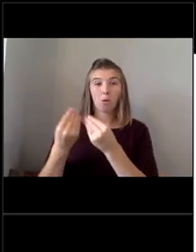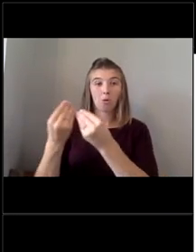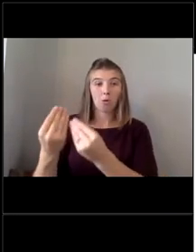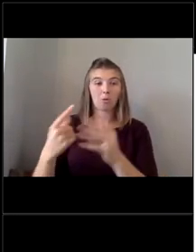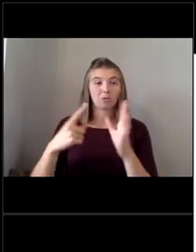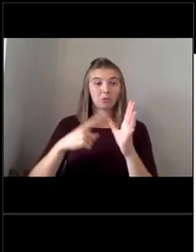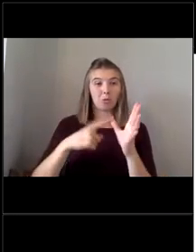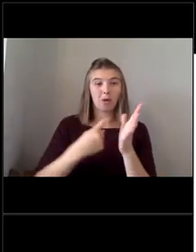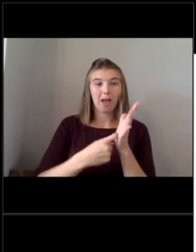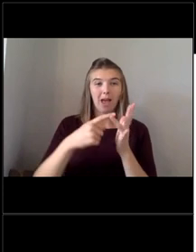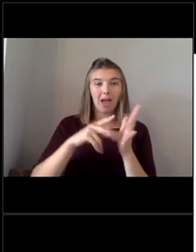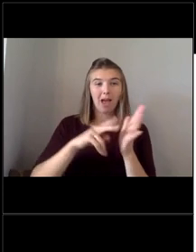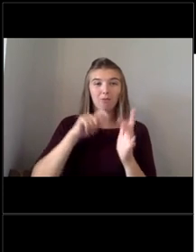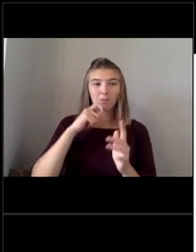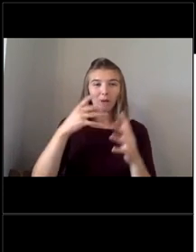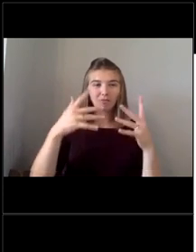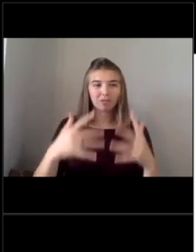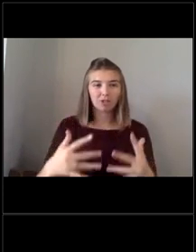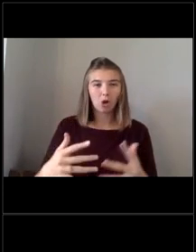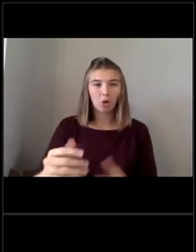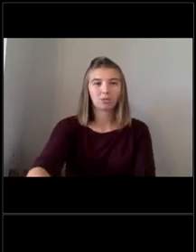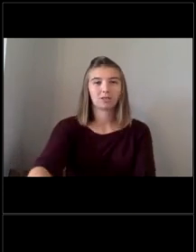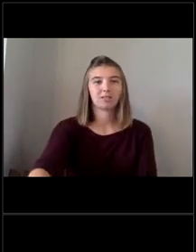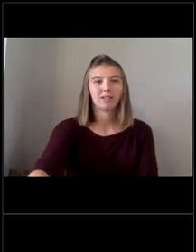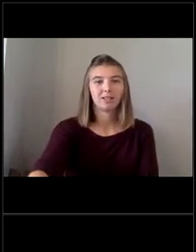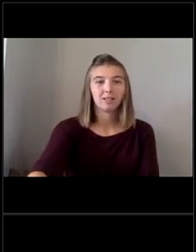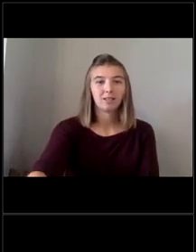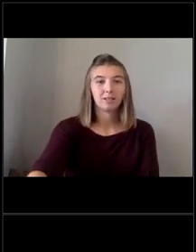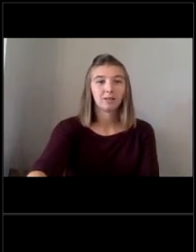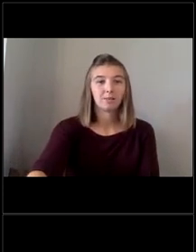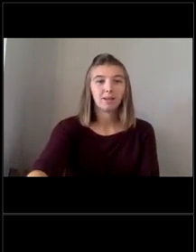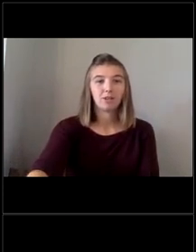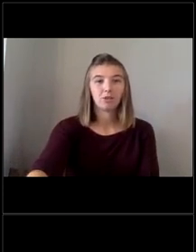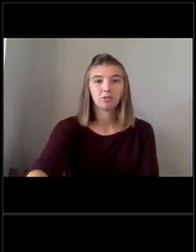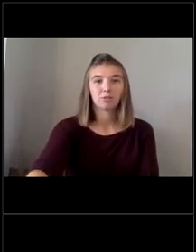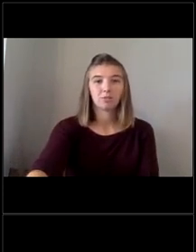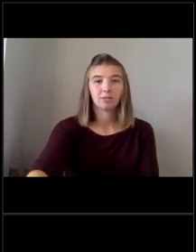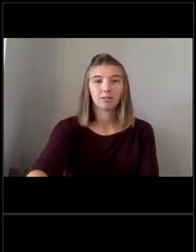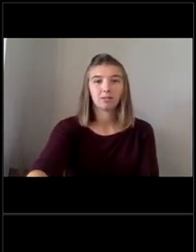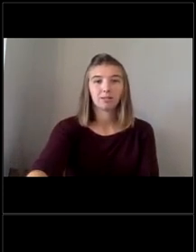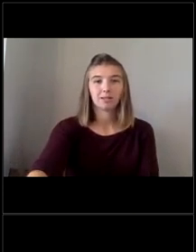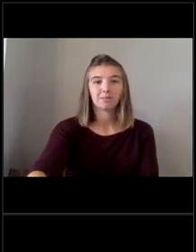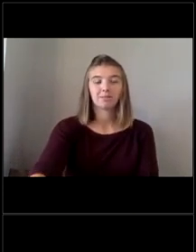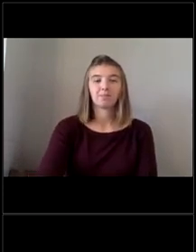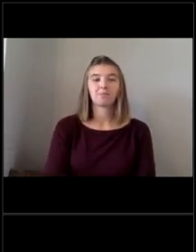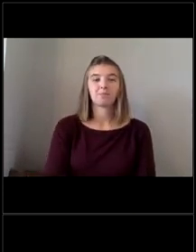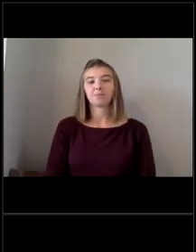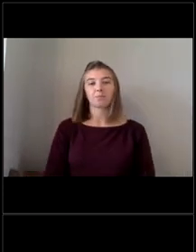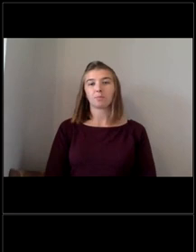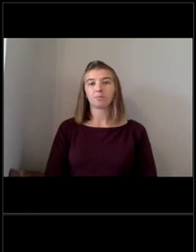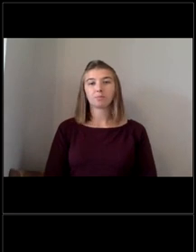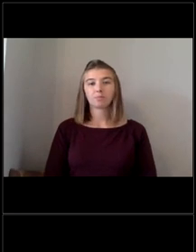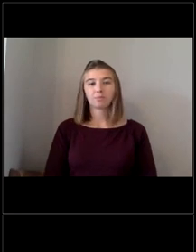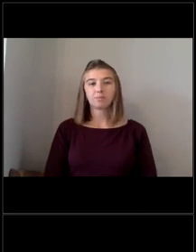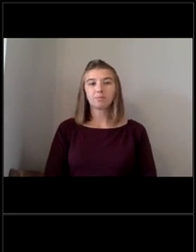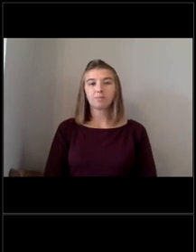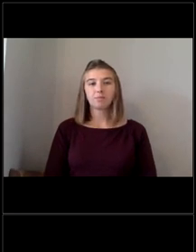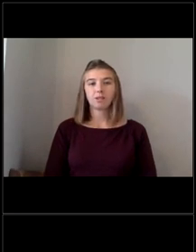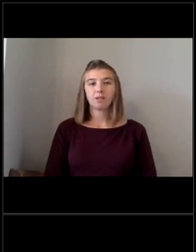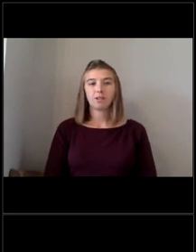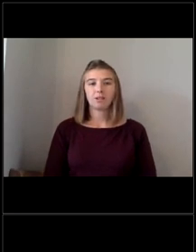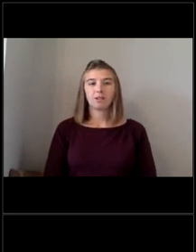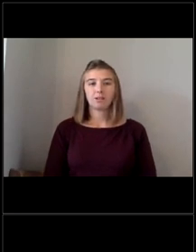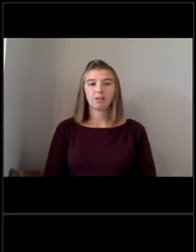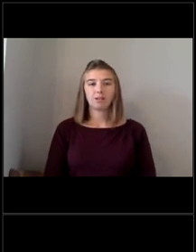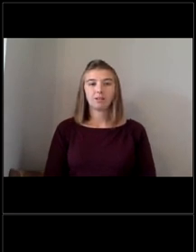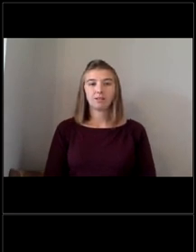see those results. So 86% of people have said it's